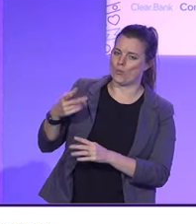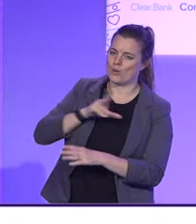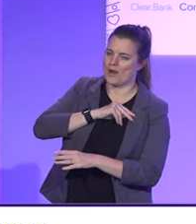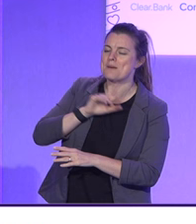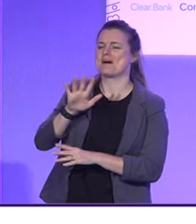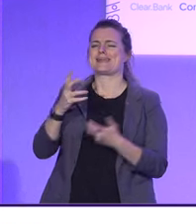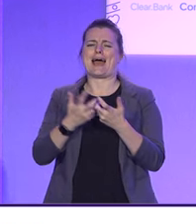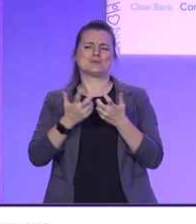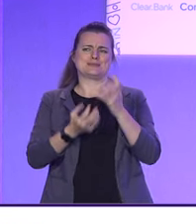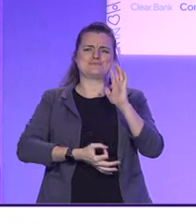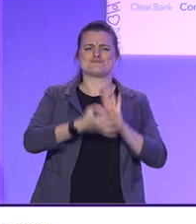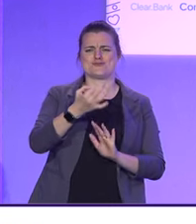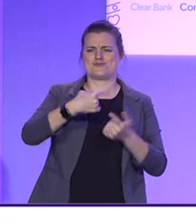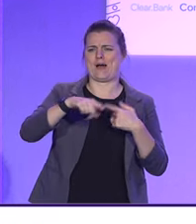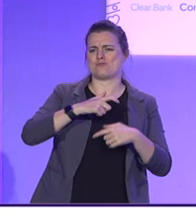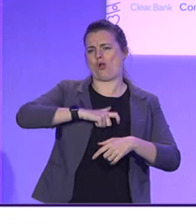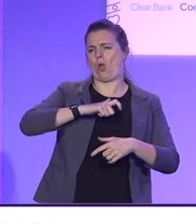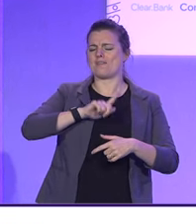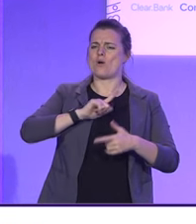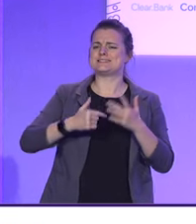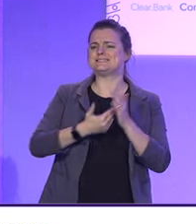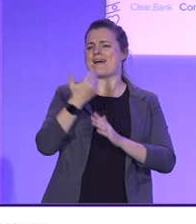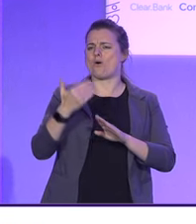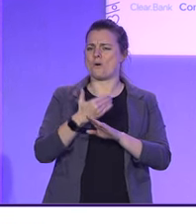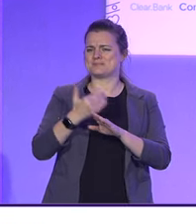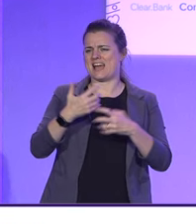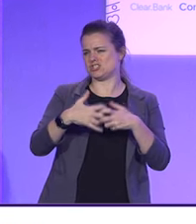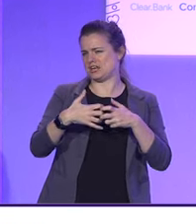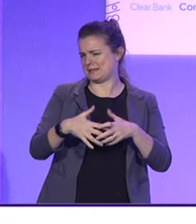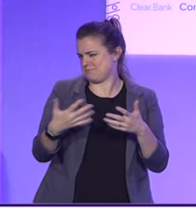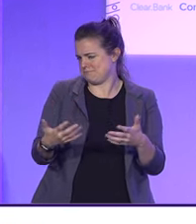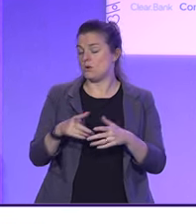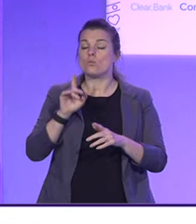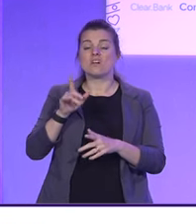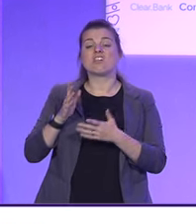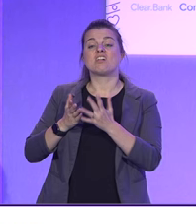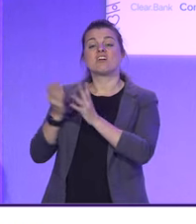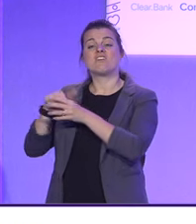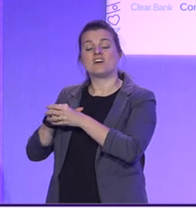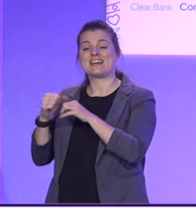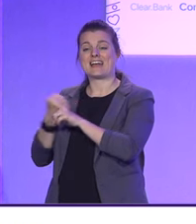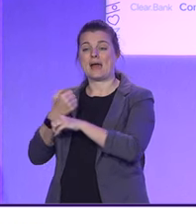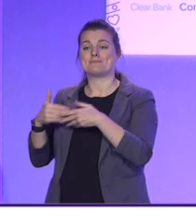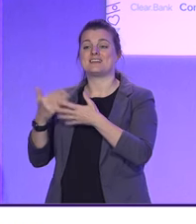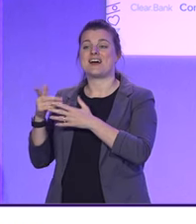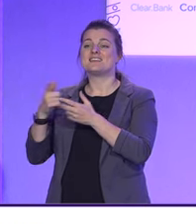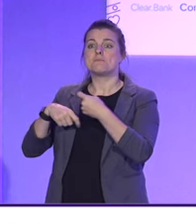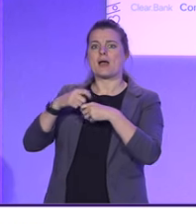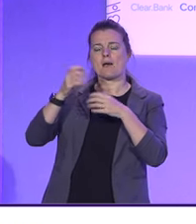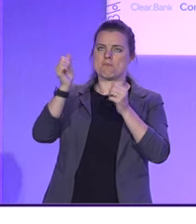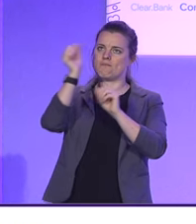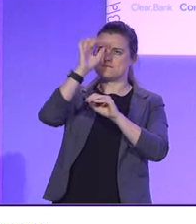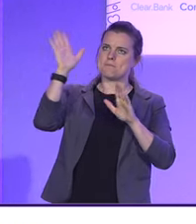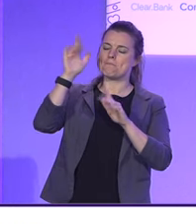and better DevOps engineers. So it's helped us become more familiar with a lot of services, such as pipelines, so